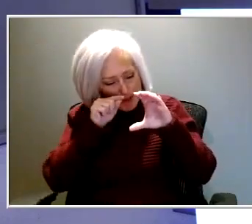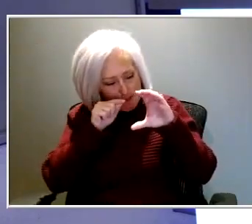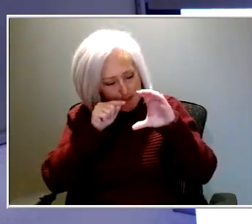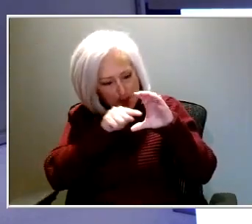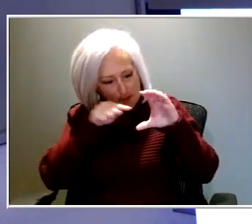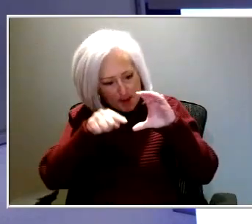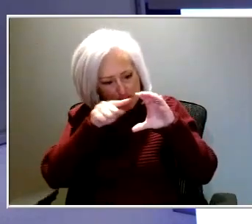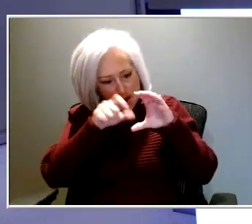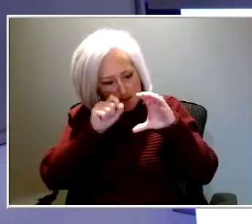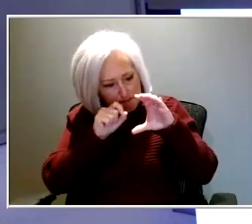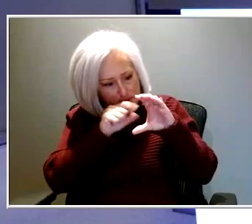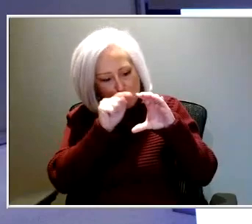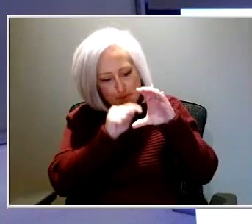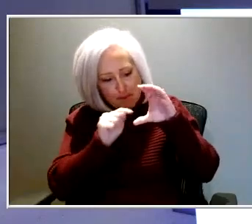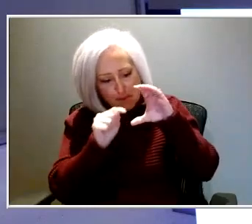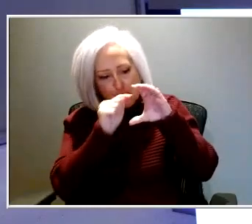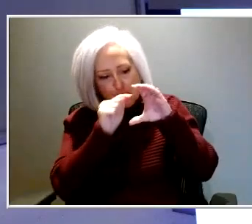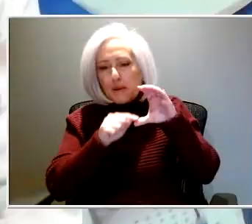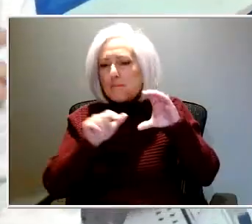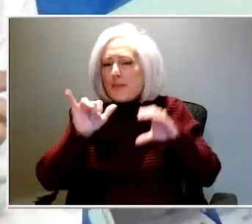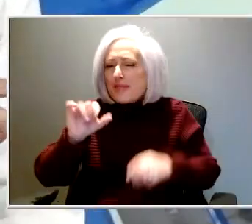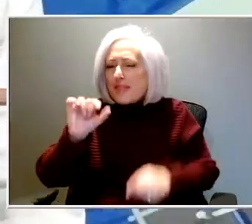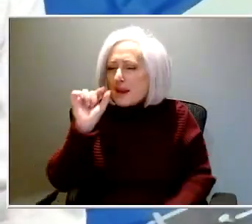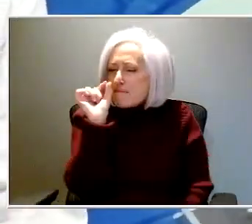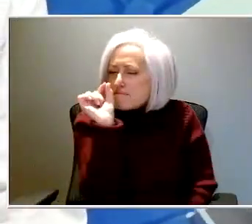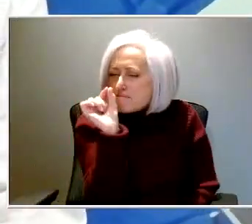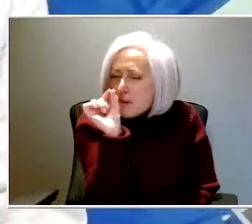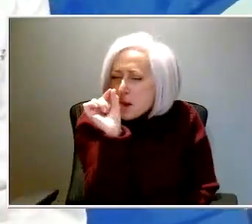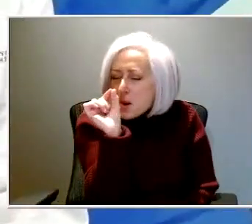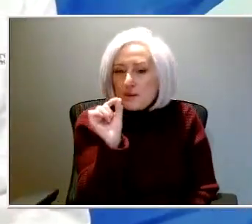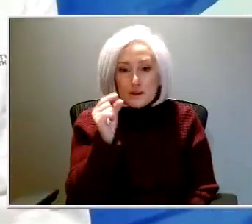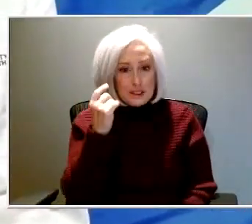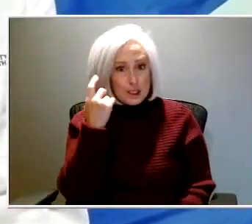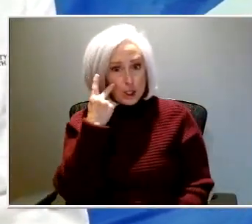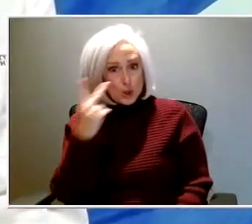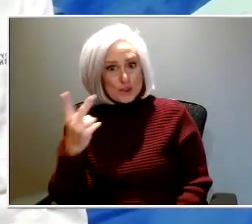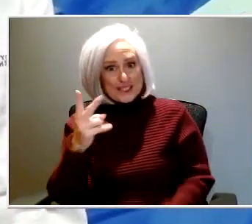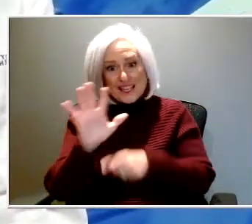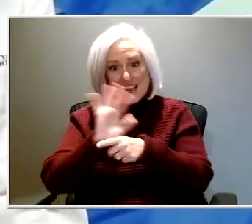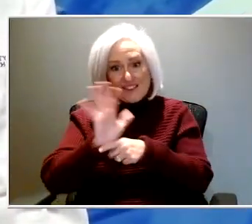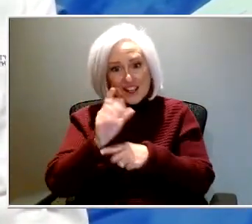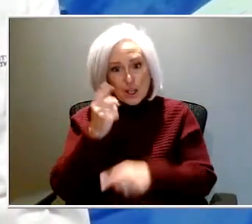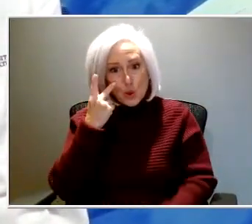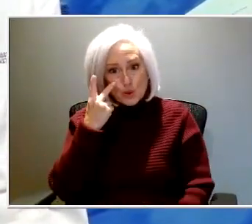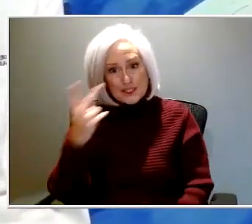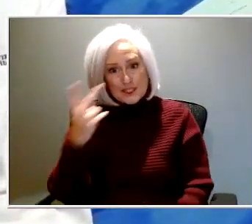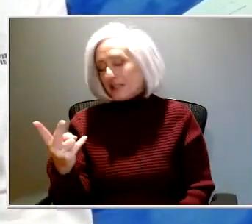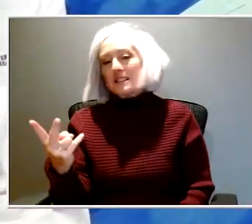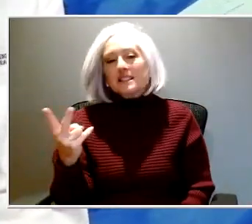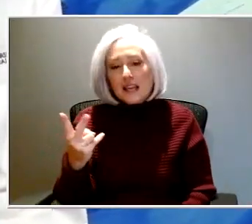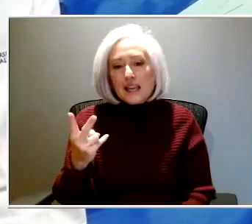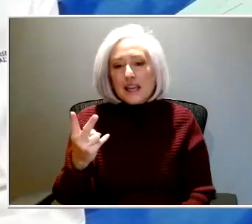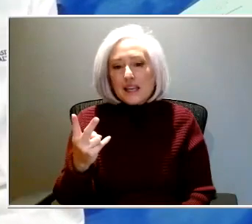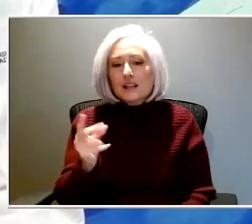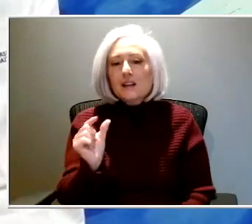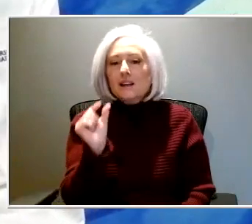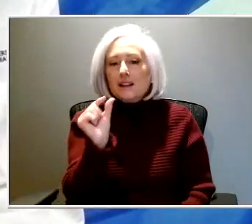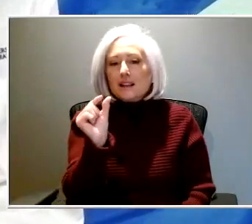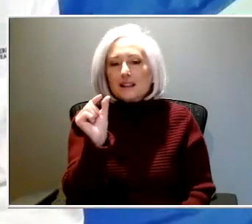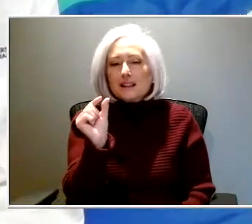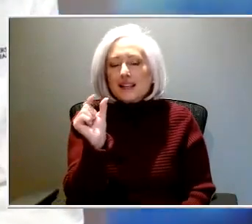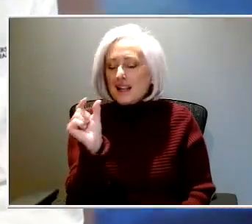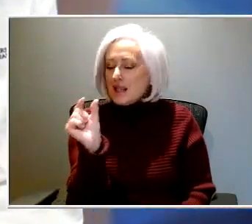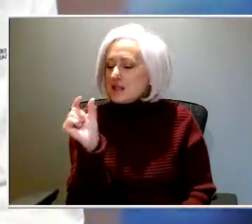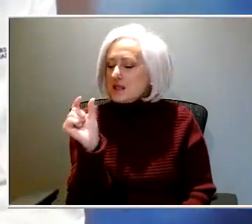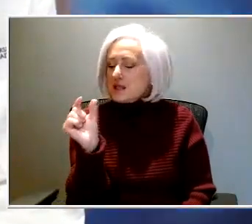are very, very small. And what you saw in the video is cartridges, and you'll see it again. You'll see